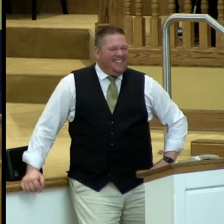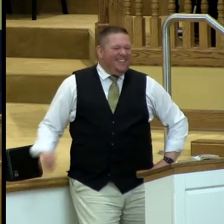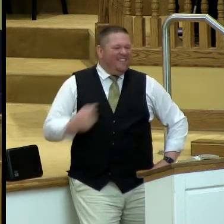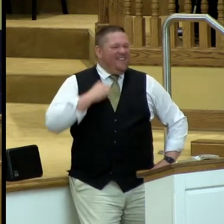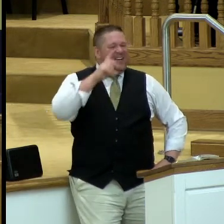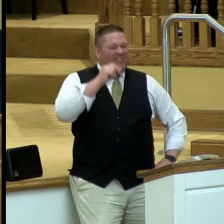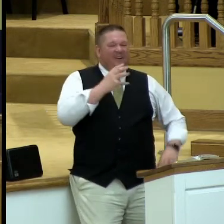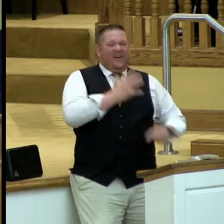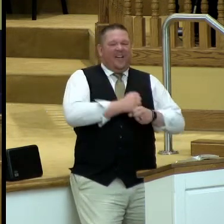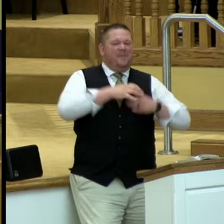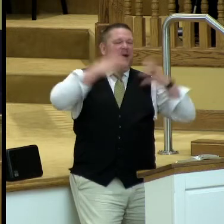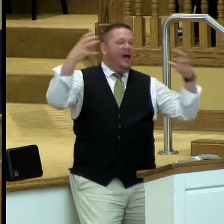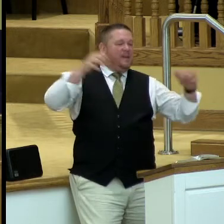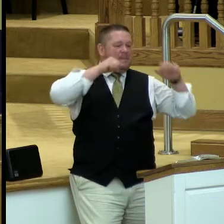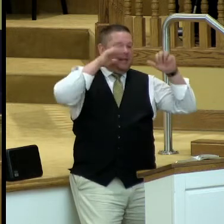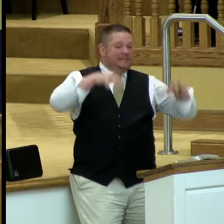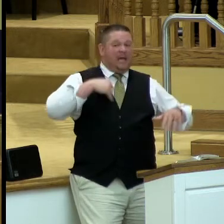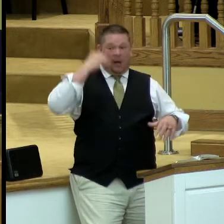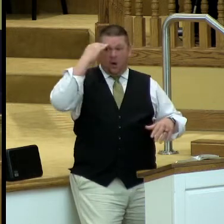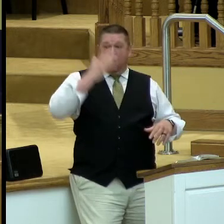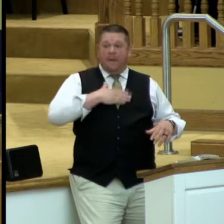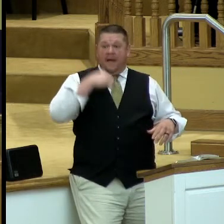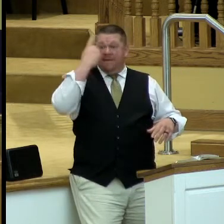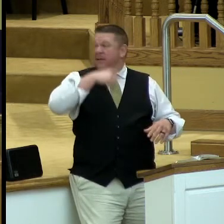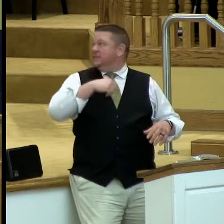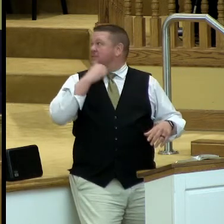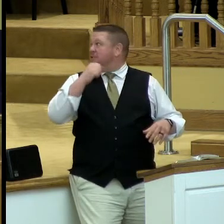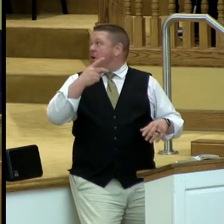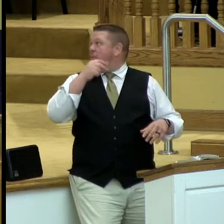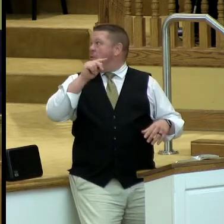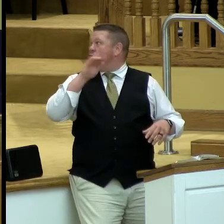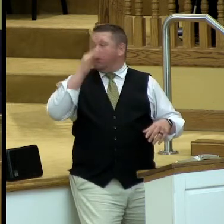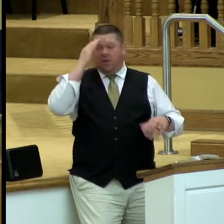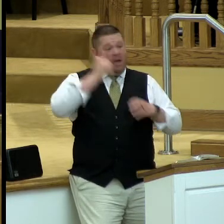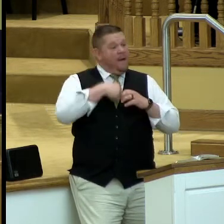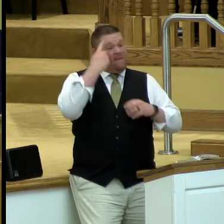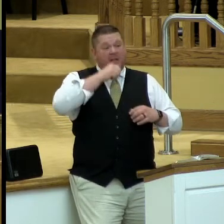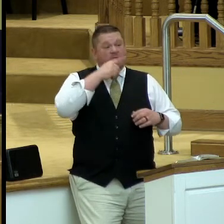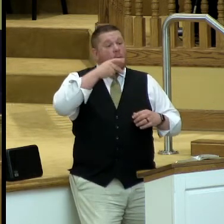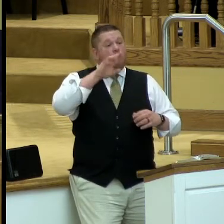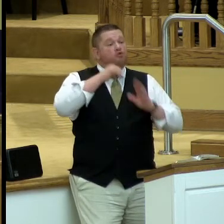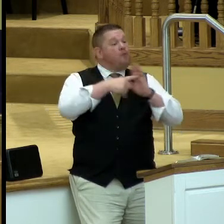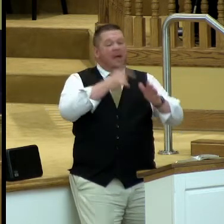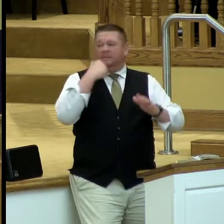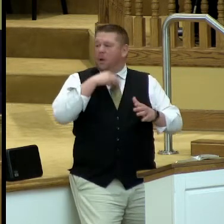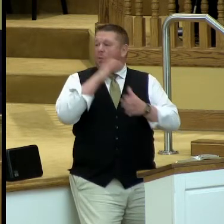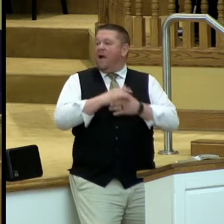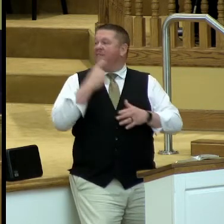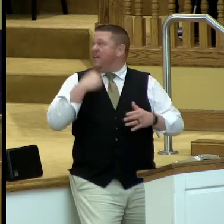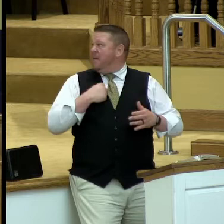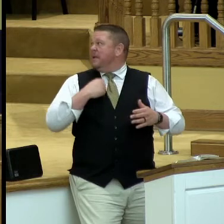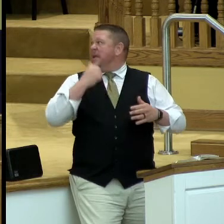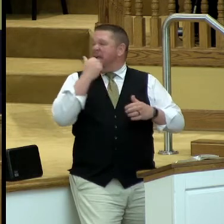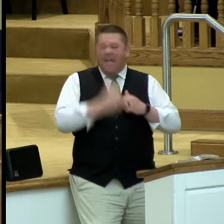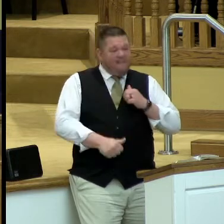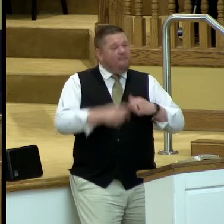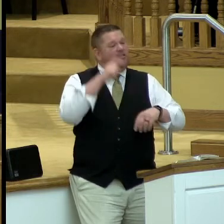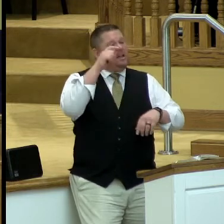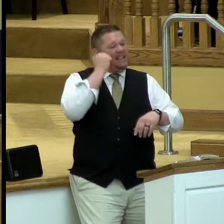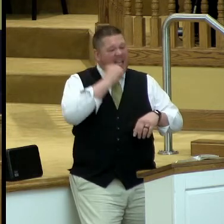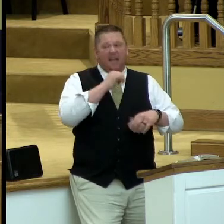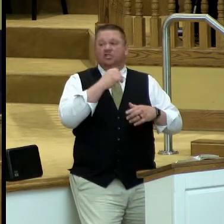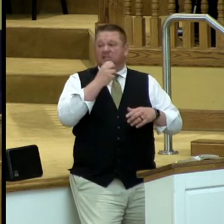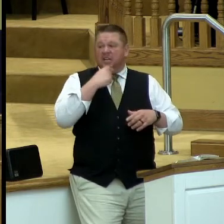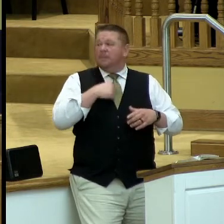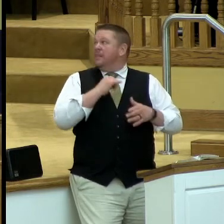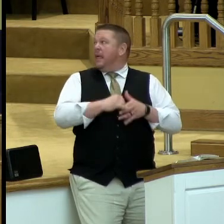We do get abundant blessings. I know my face doesn't portray it. You know how I know my face does not portray it? Because my wife tells me every